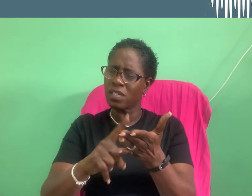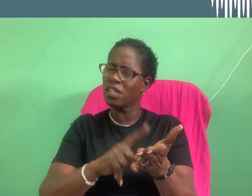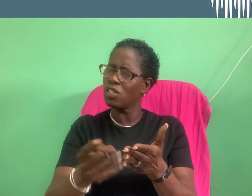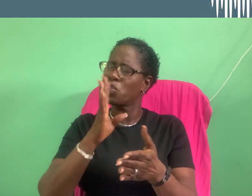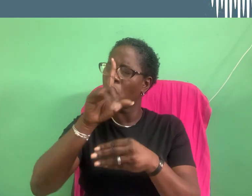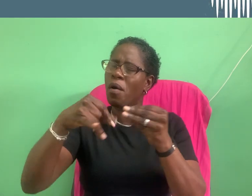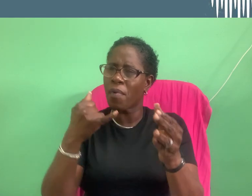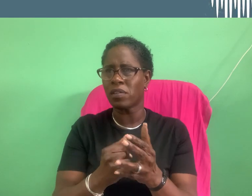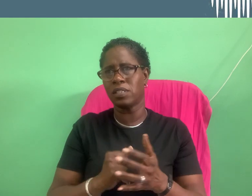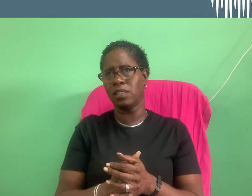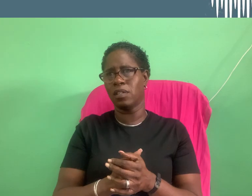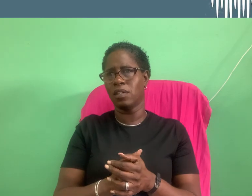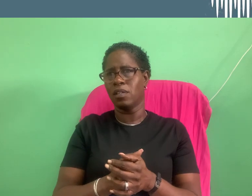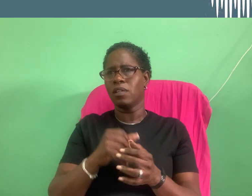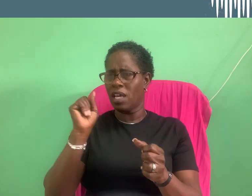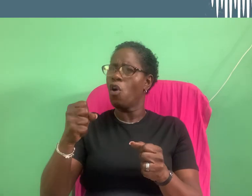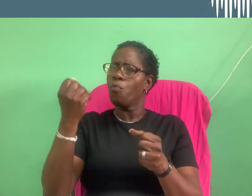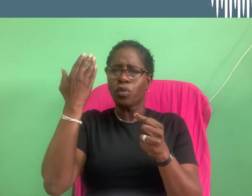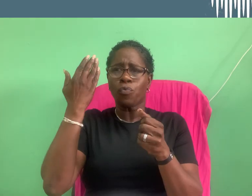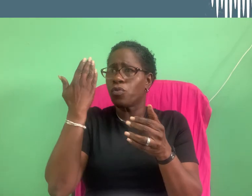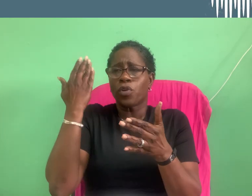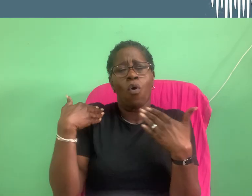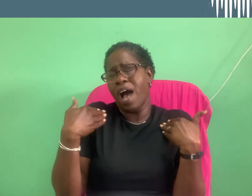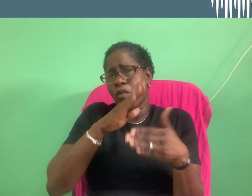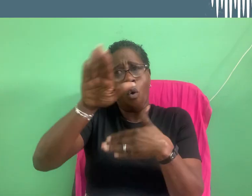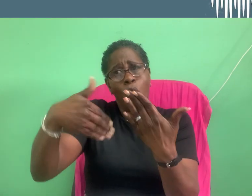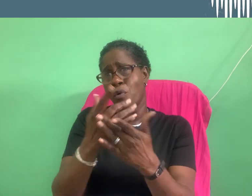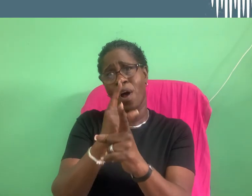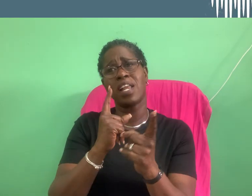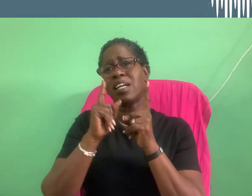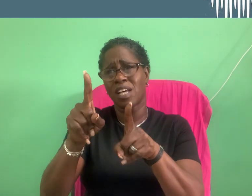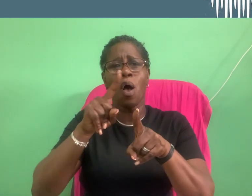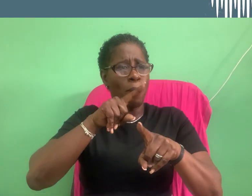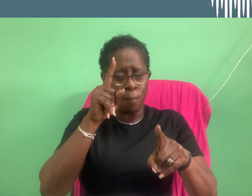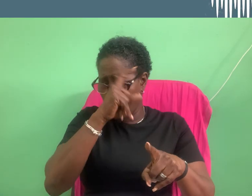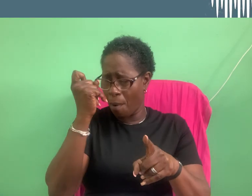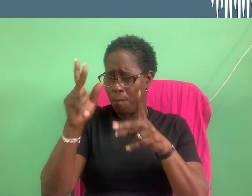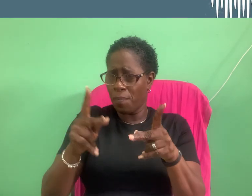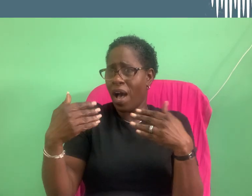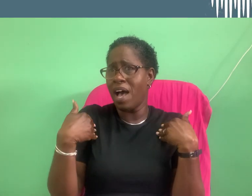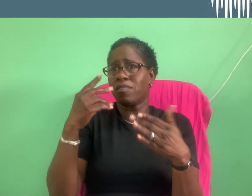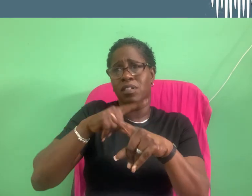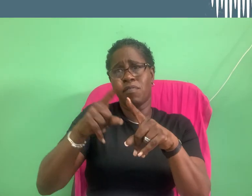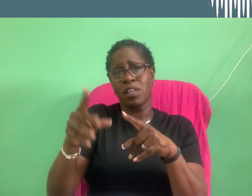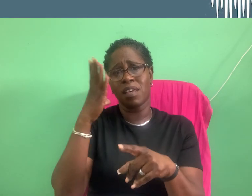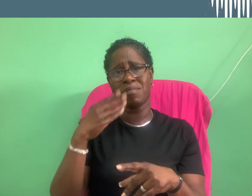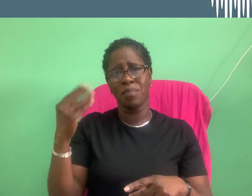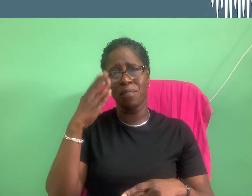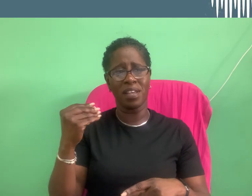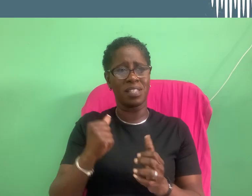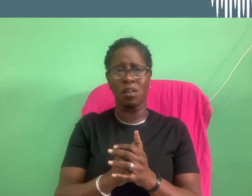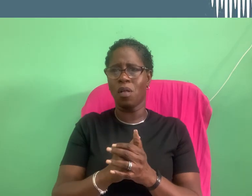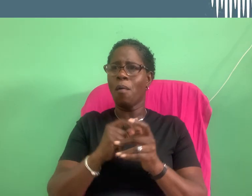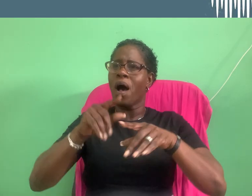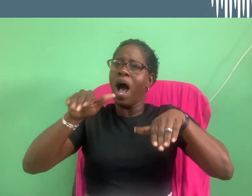thing sometimes. We're not going to know an answer. Like my experience is going to be really different than your experience, Marta, and your experience, Sarah. And so like, how